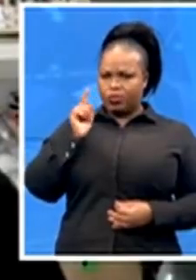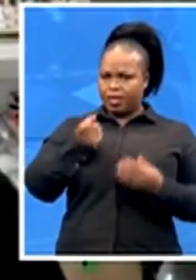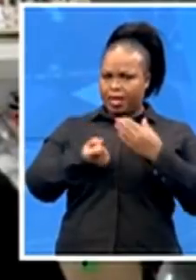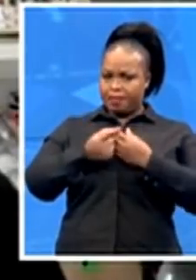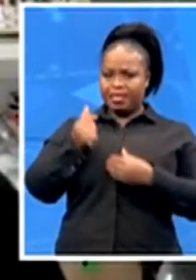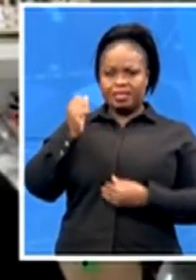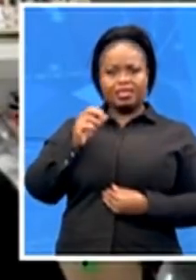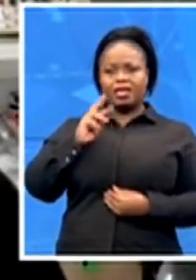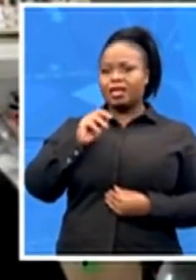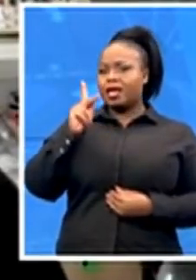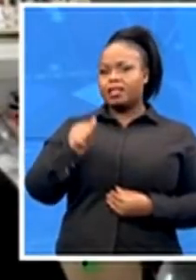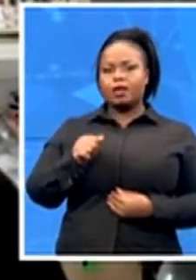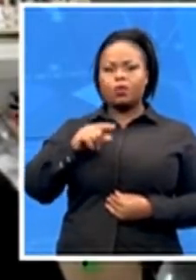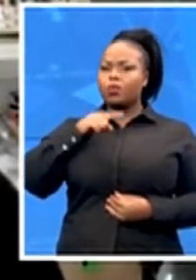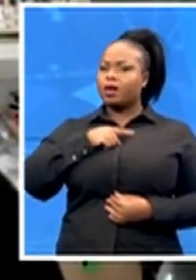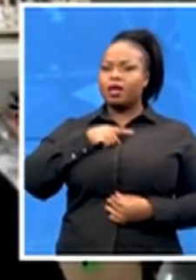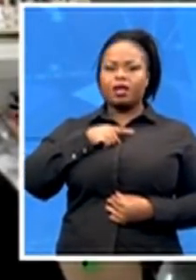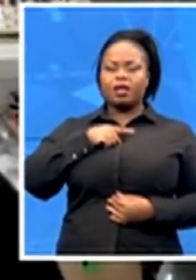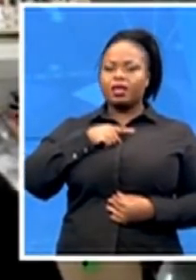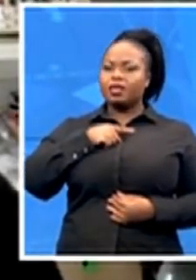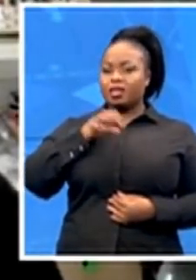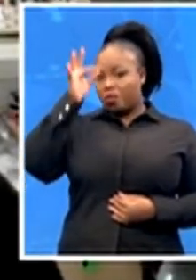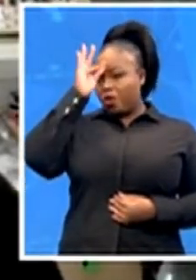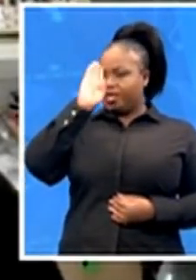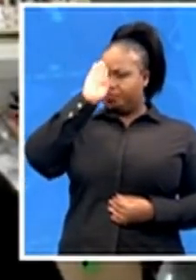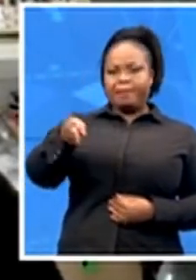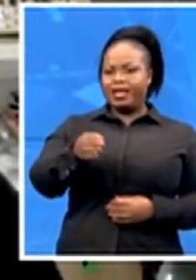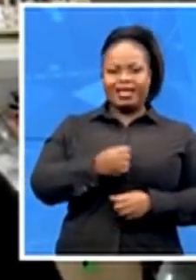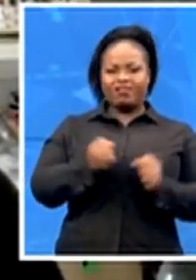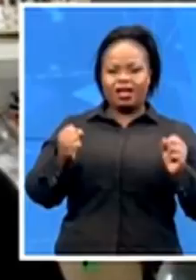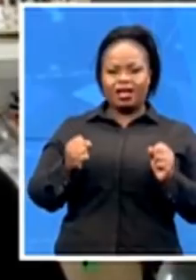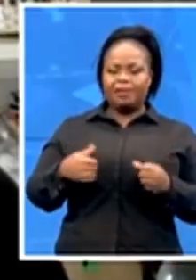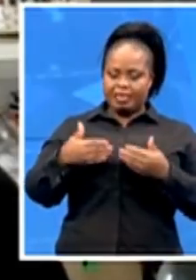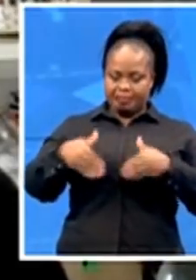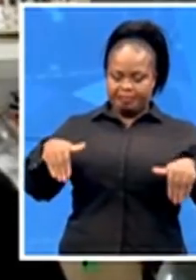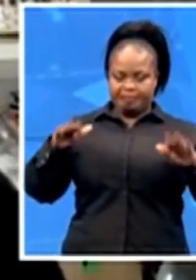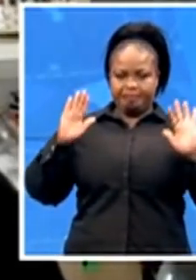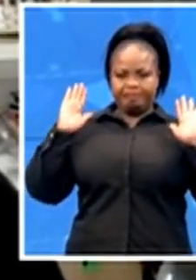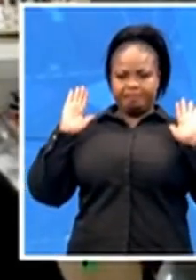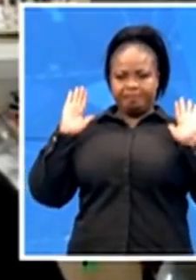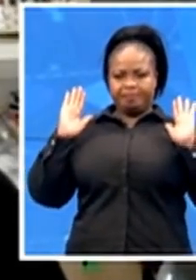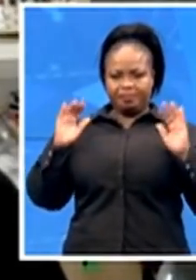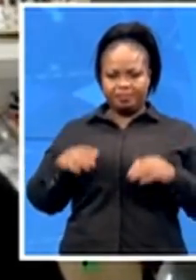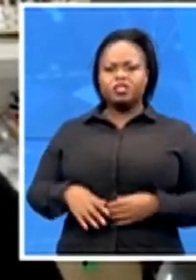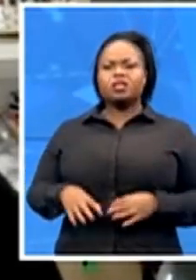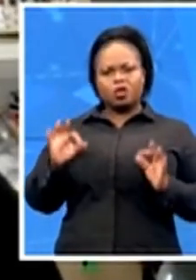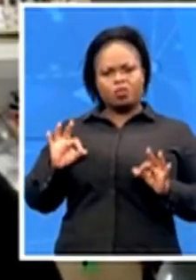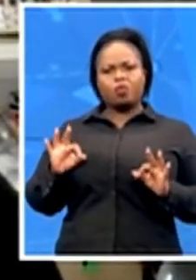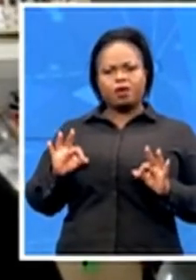no confrontation. Police were able to read the situation properly and de-escalate the situation in a manner